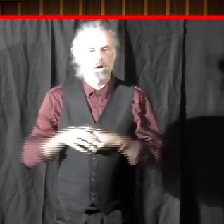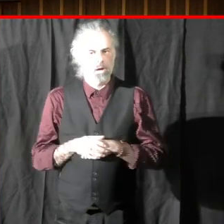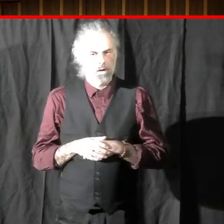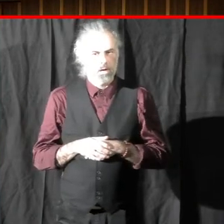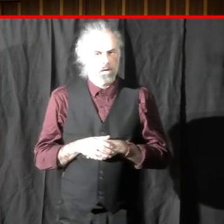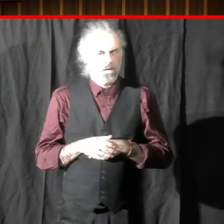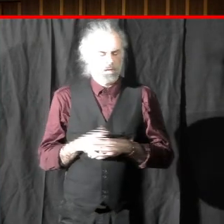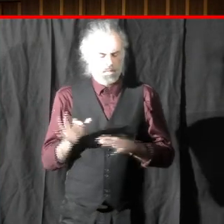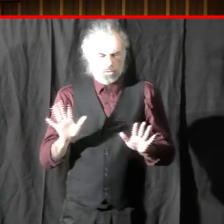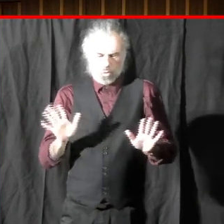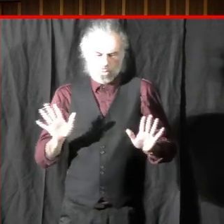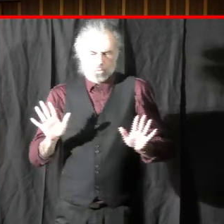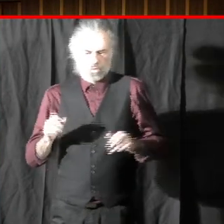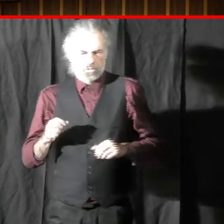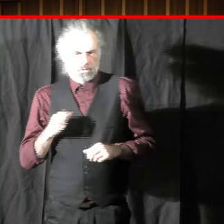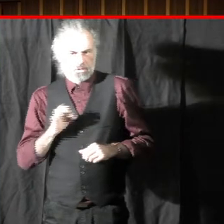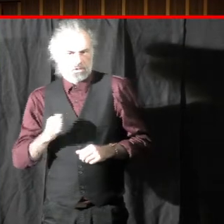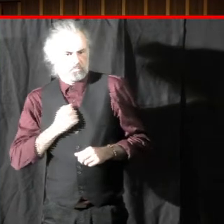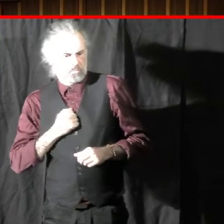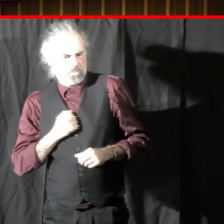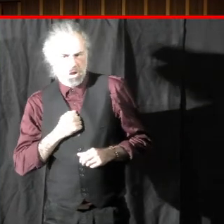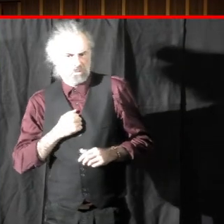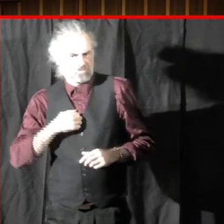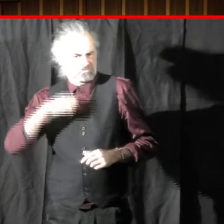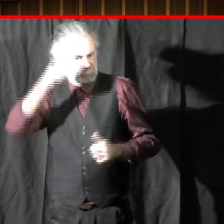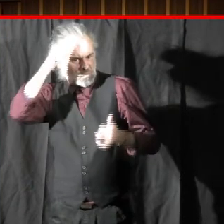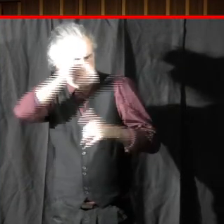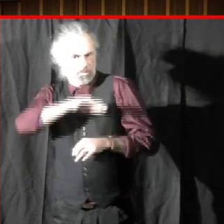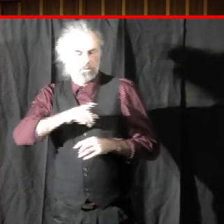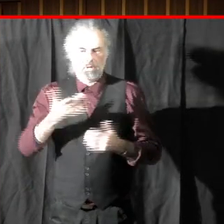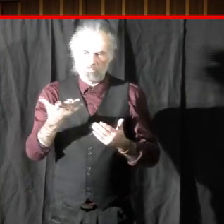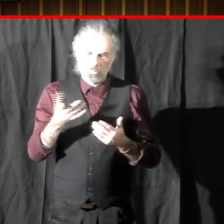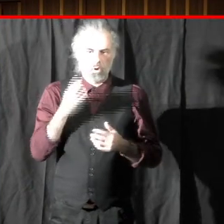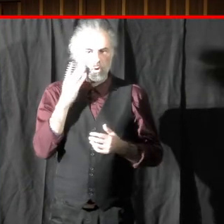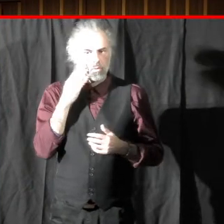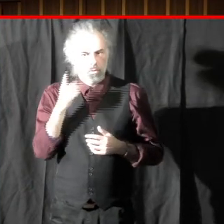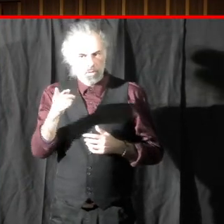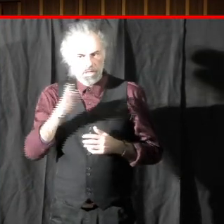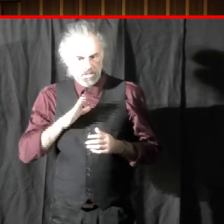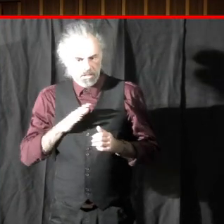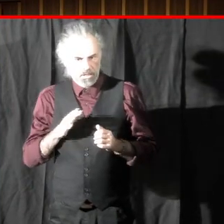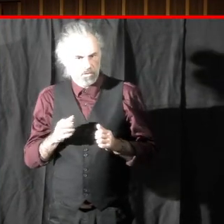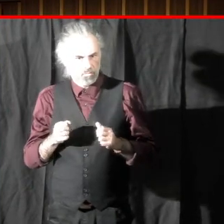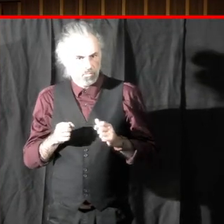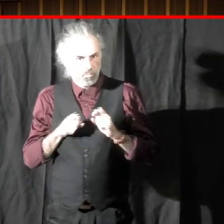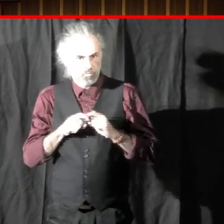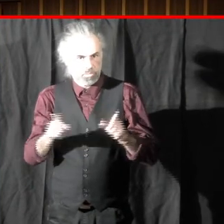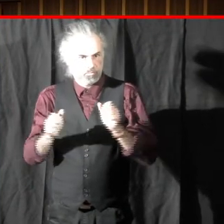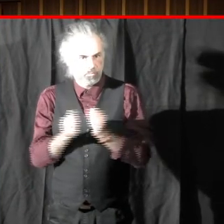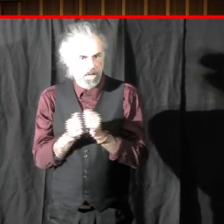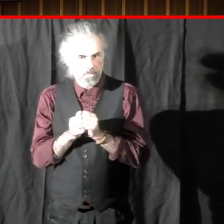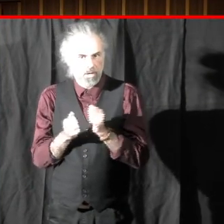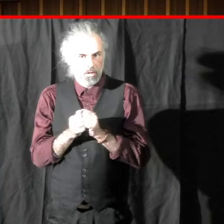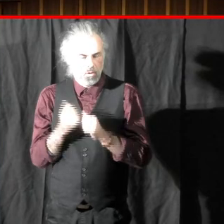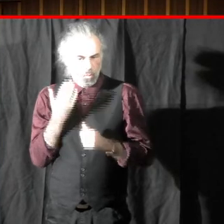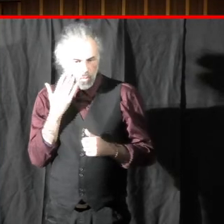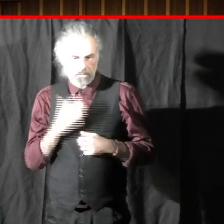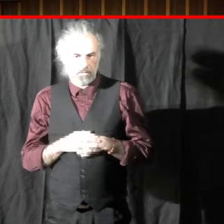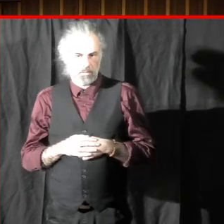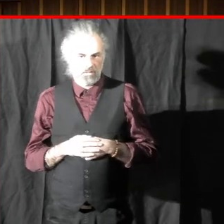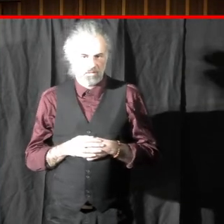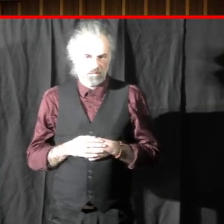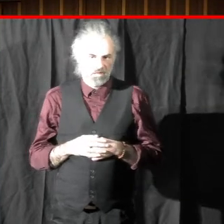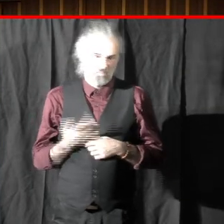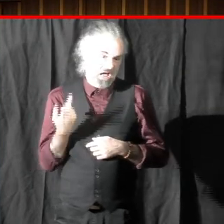doing that because it's not my topic, but how about, when do you need to publish this to be effective? about